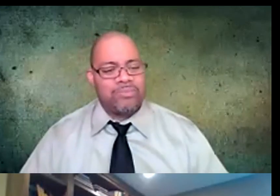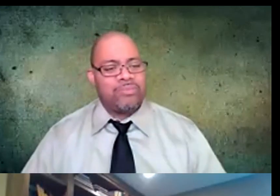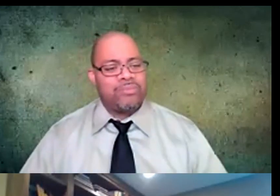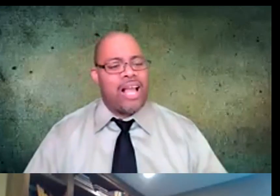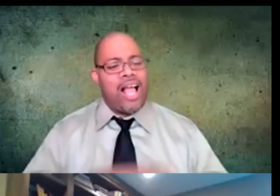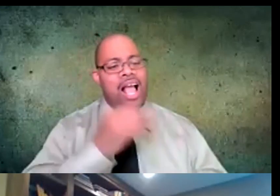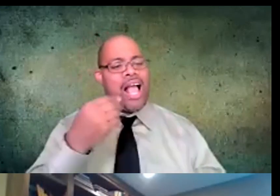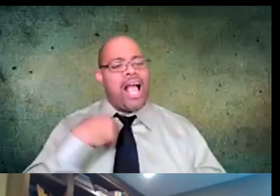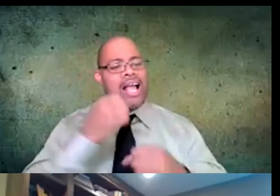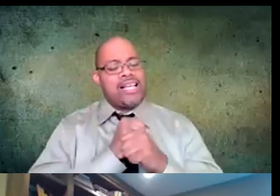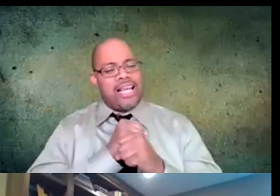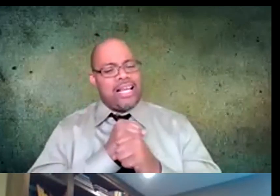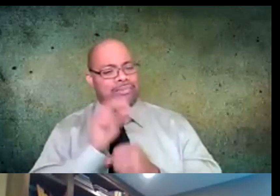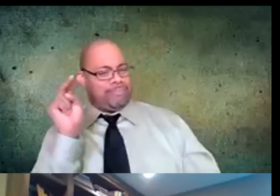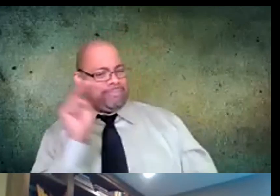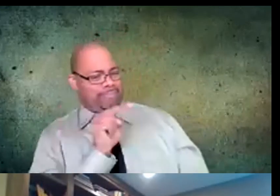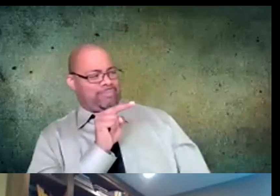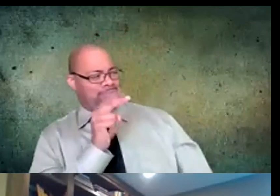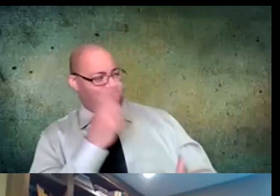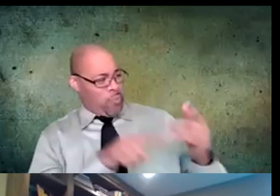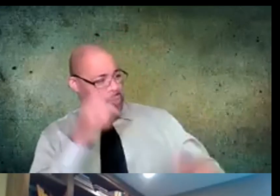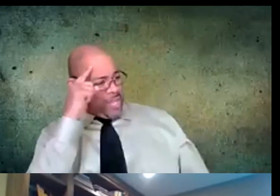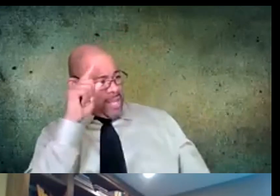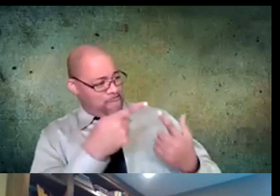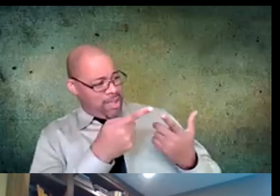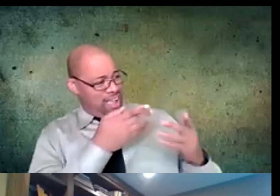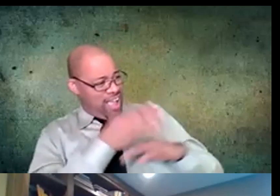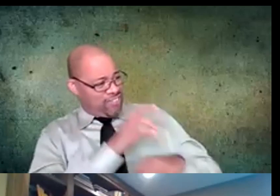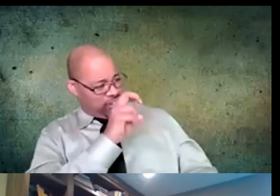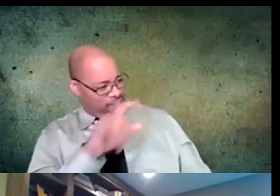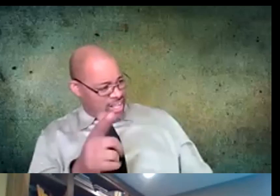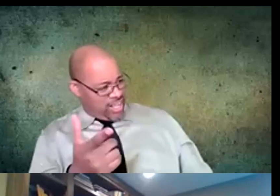And I get the stare like, what? You're already thinking about after Cerebelle?